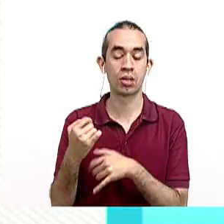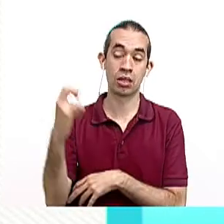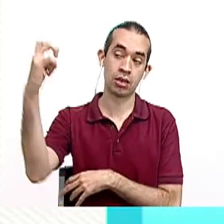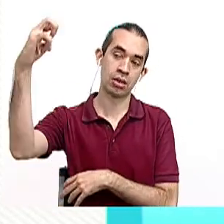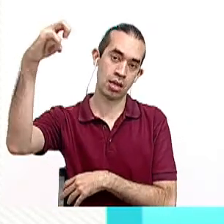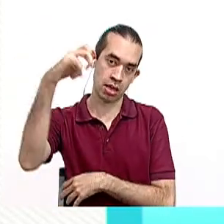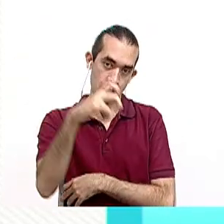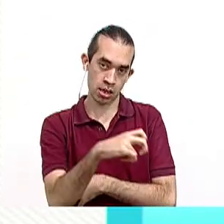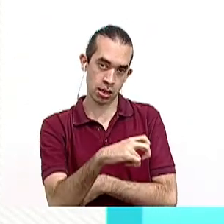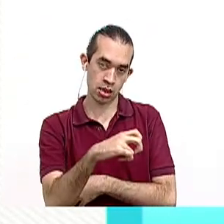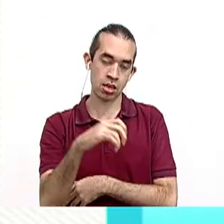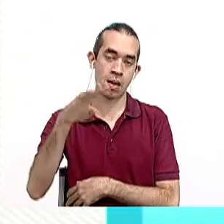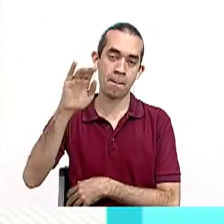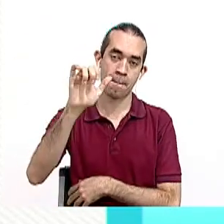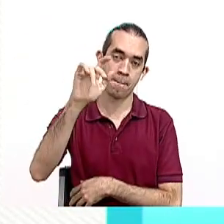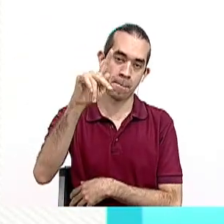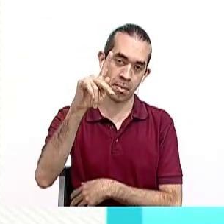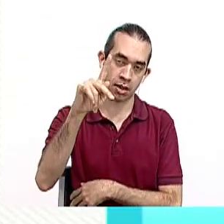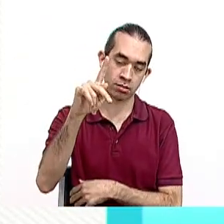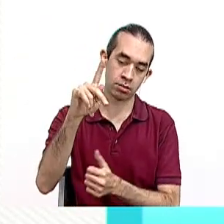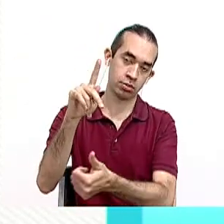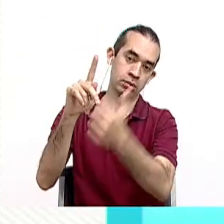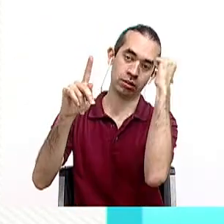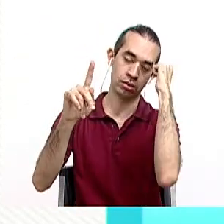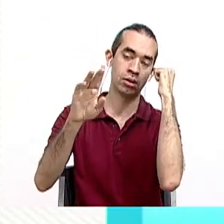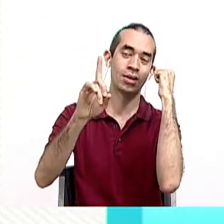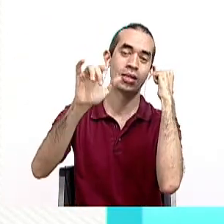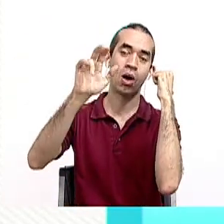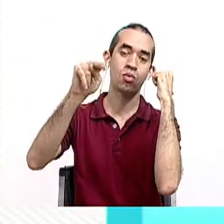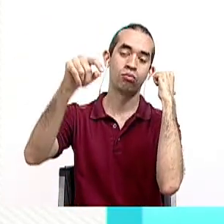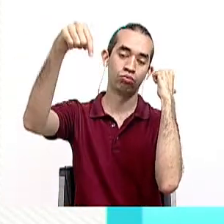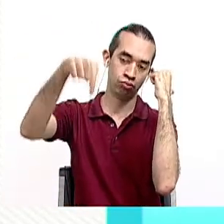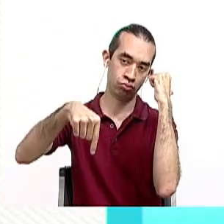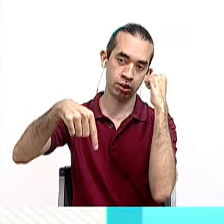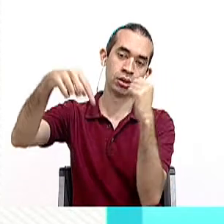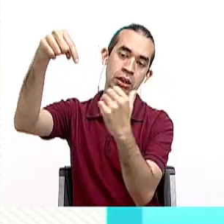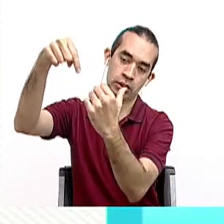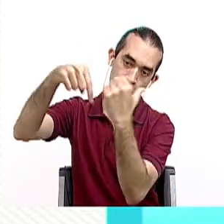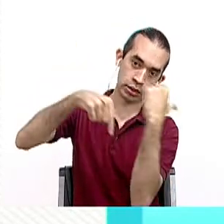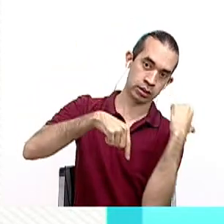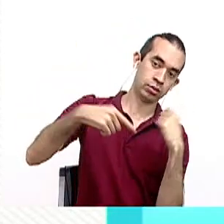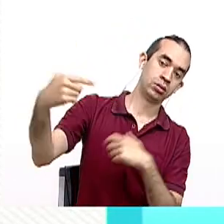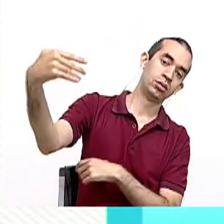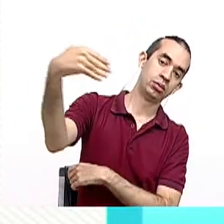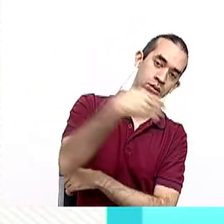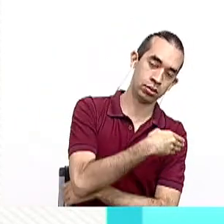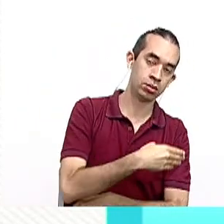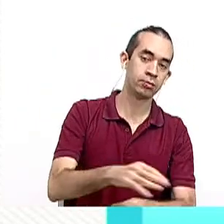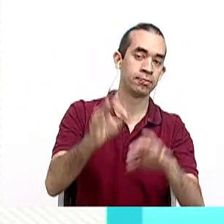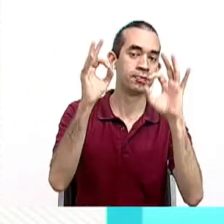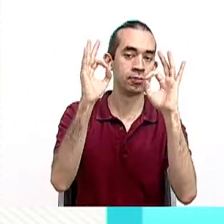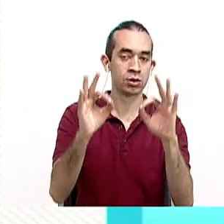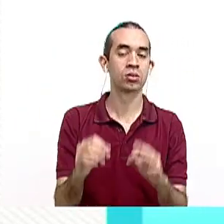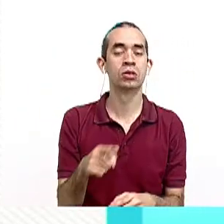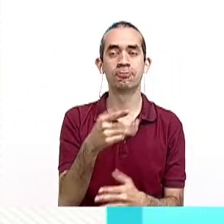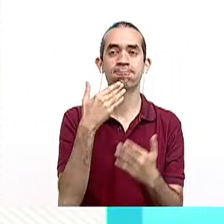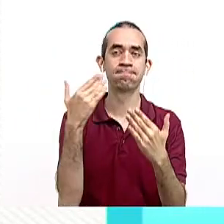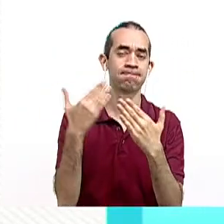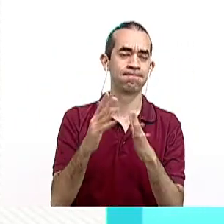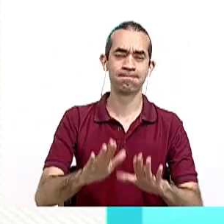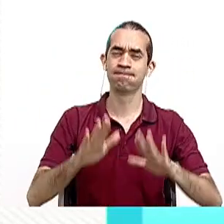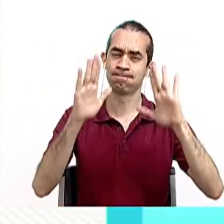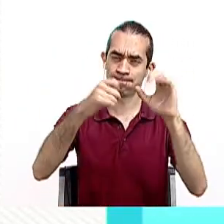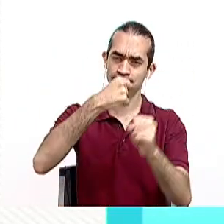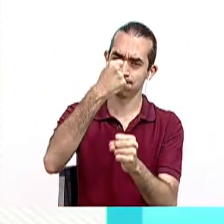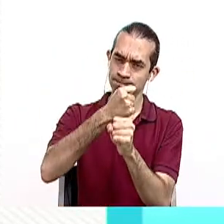back down. Okay, so back down. Very good, students. You did a great job